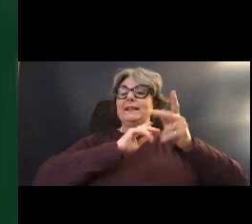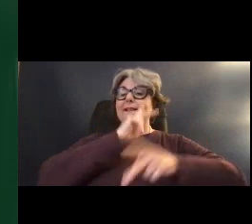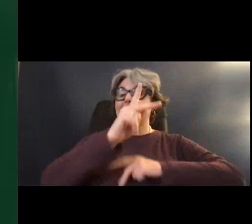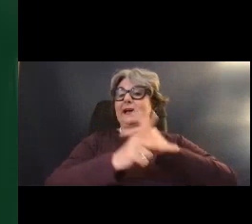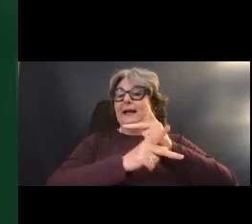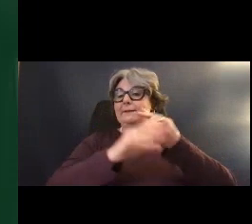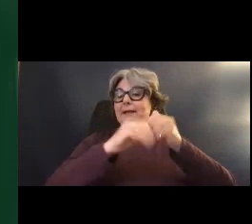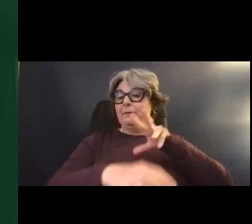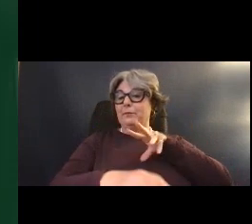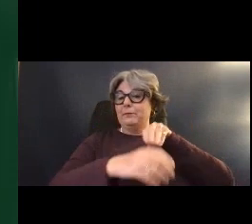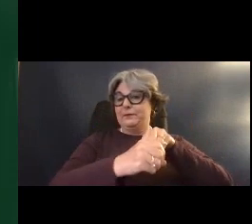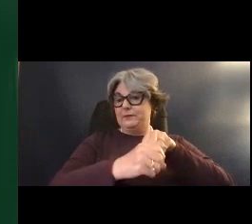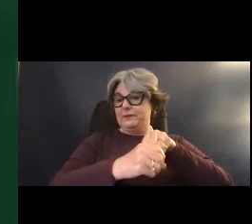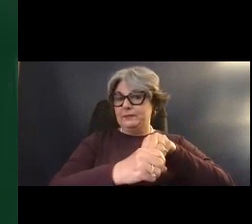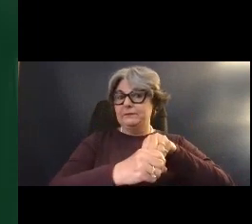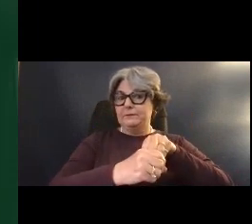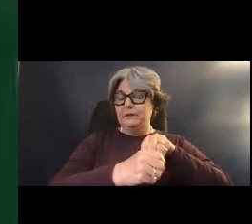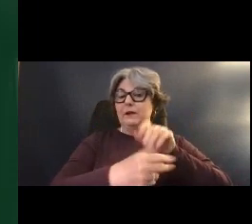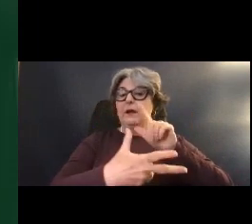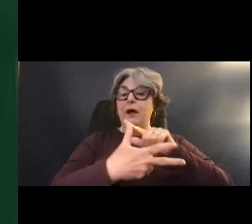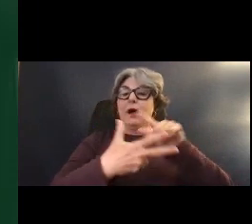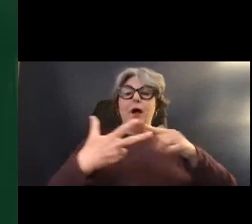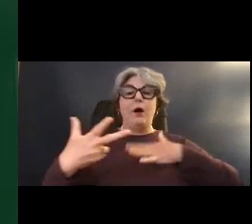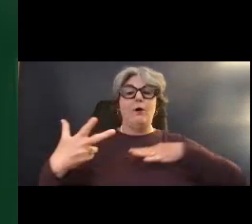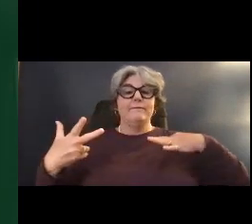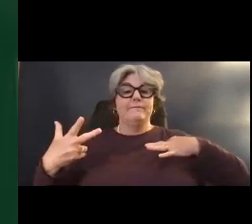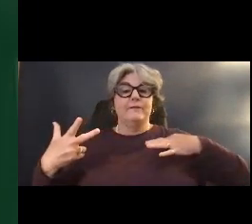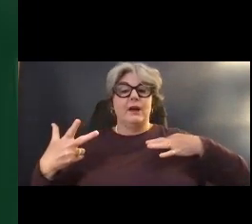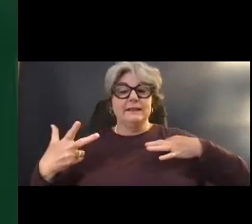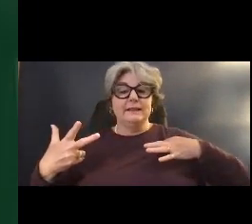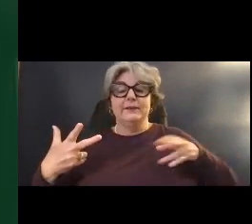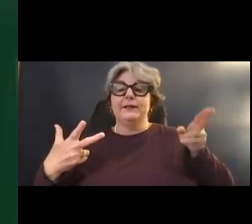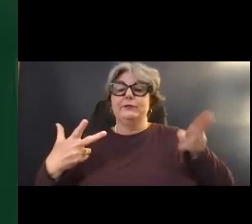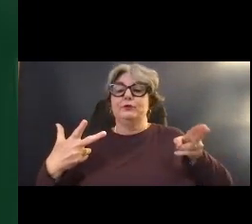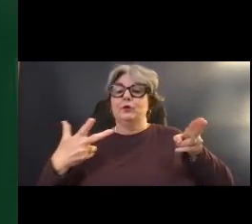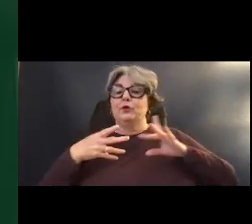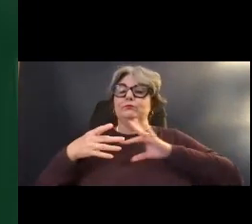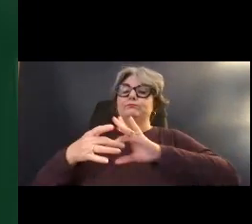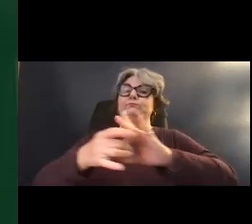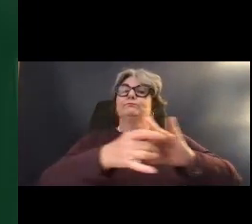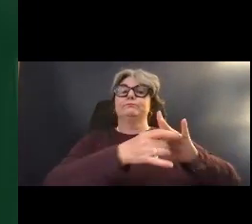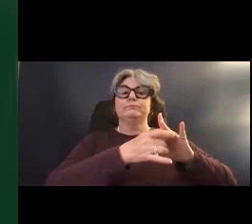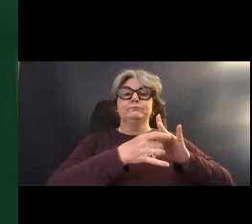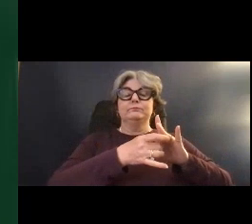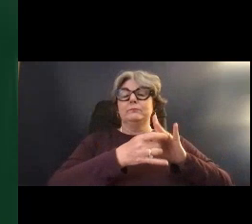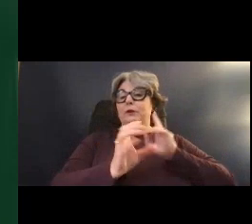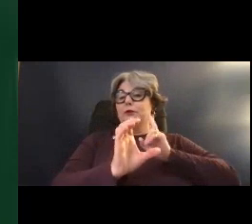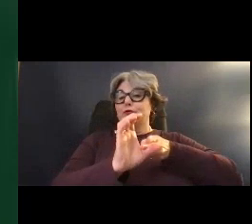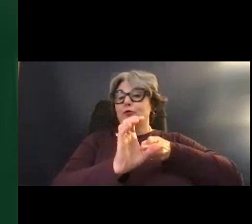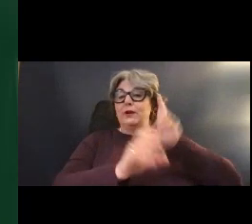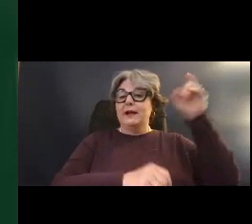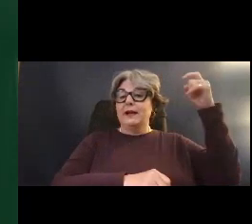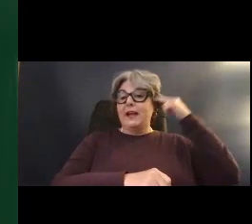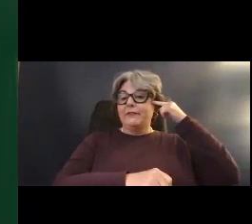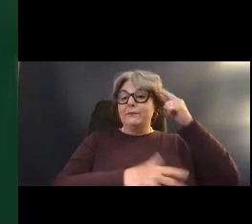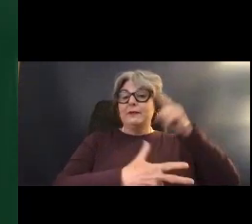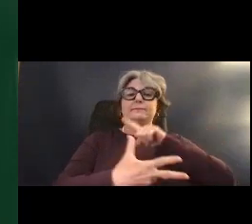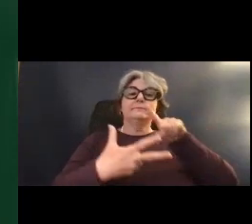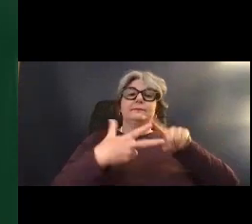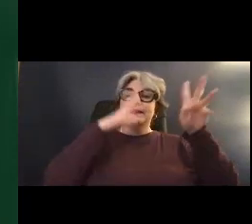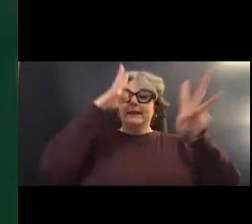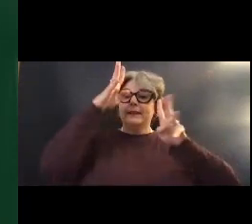in Aim for Climate, and all voluntary participation in this historic coalition. Partners can join as a government partner,